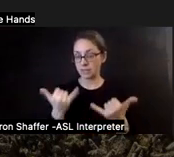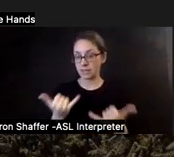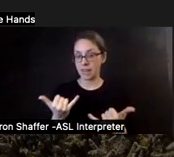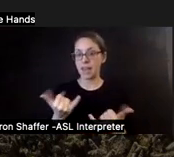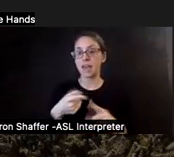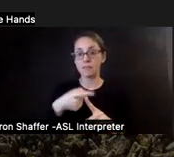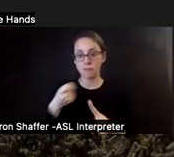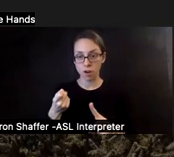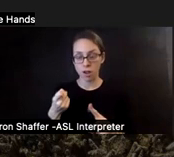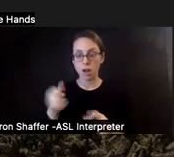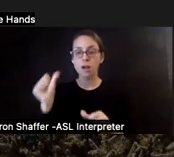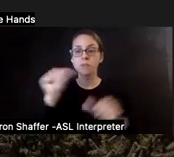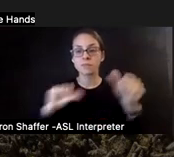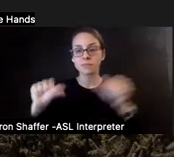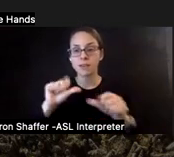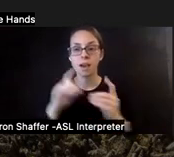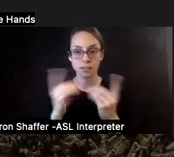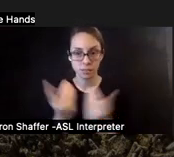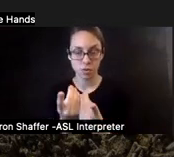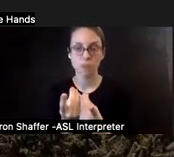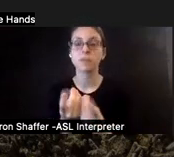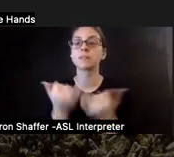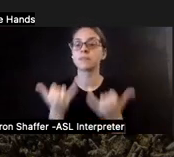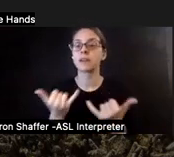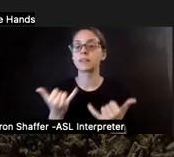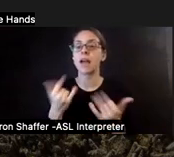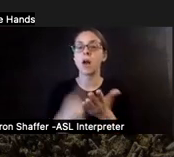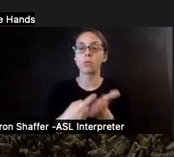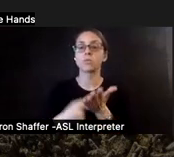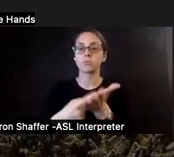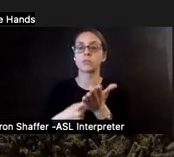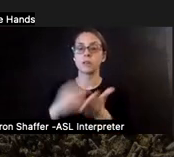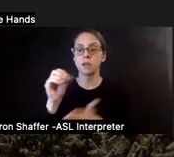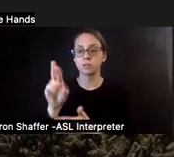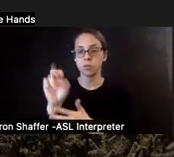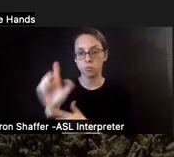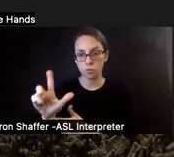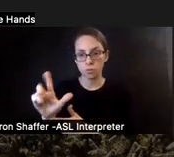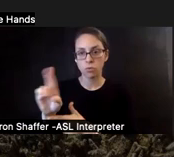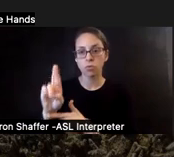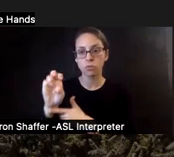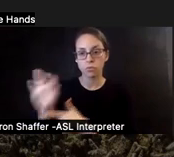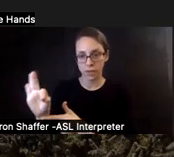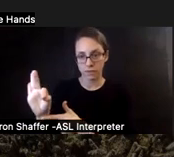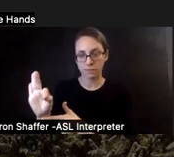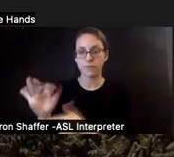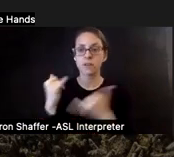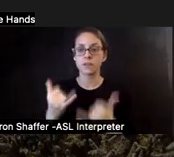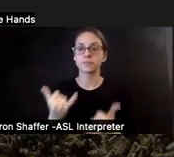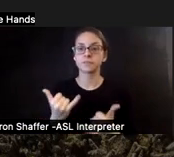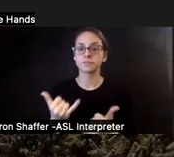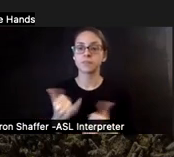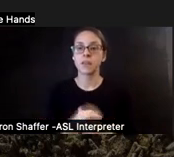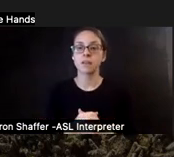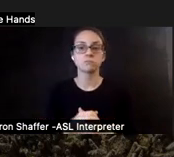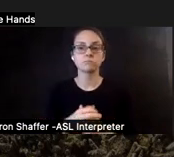to discuss the issues with coral reefs. And we're going to start with Dr. Jenny Allen, who's going to describe the causes of